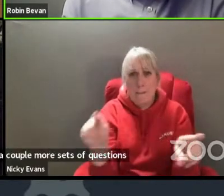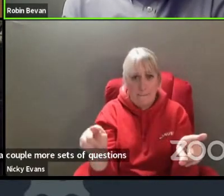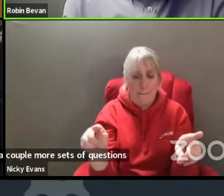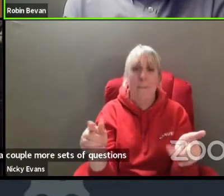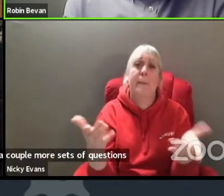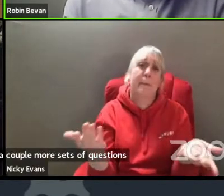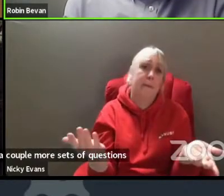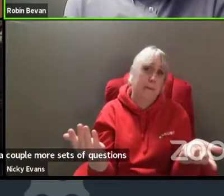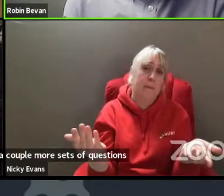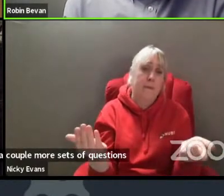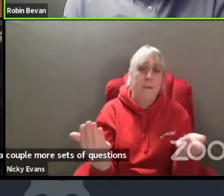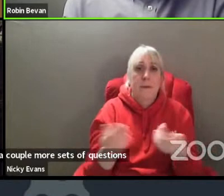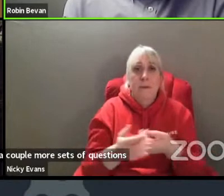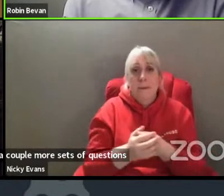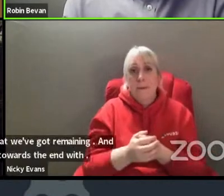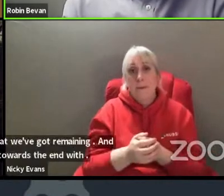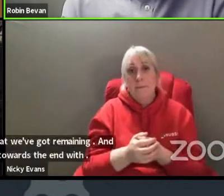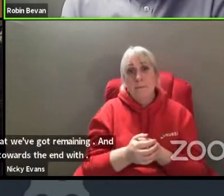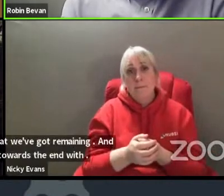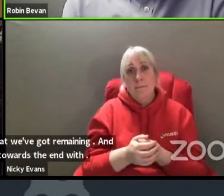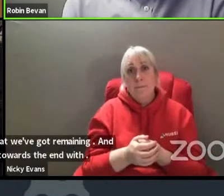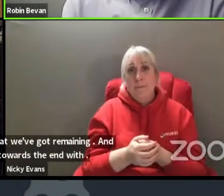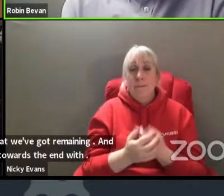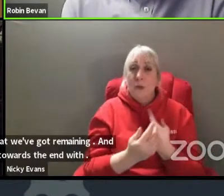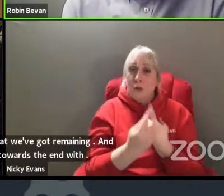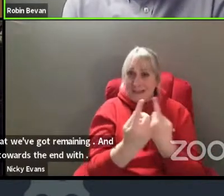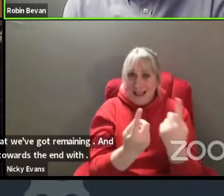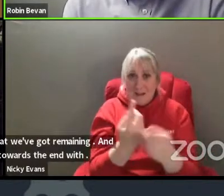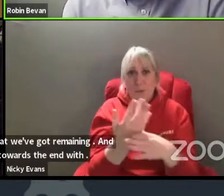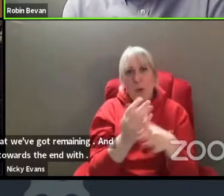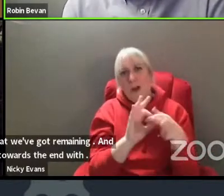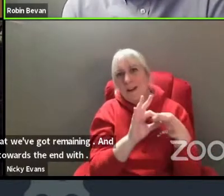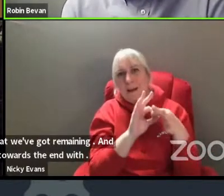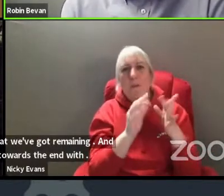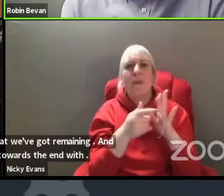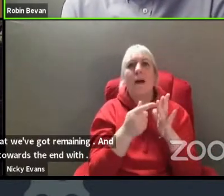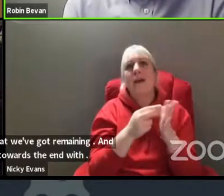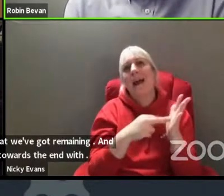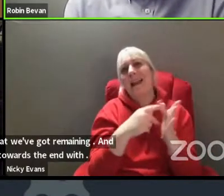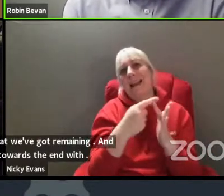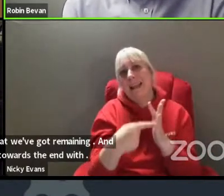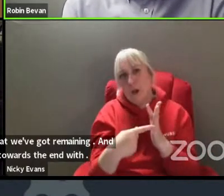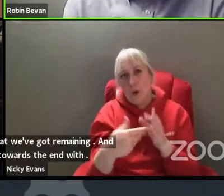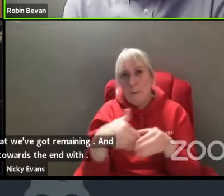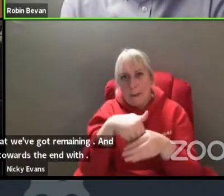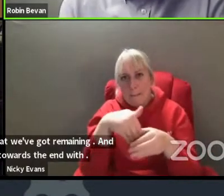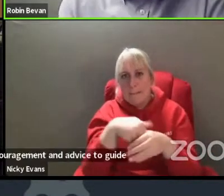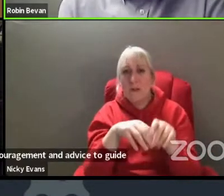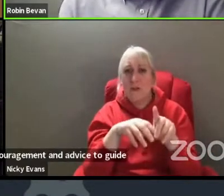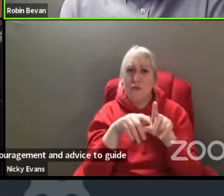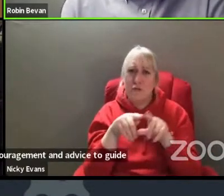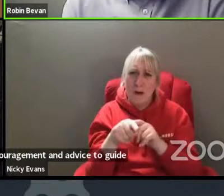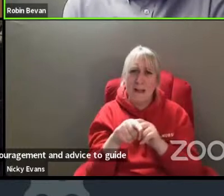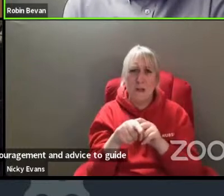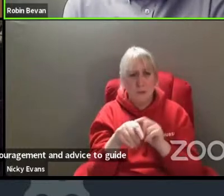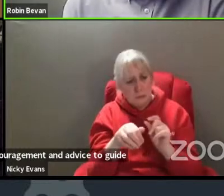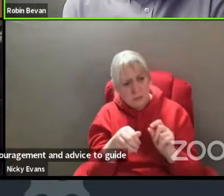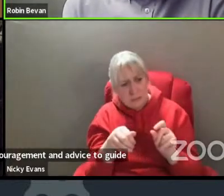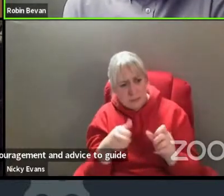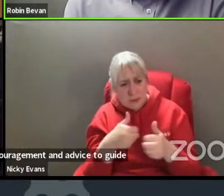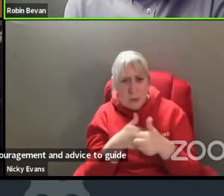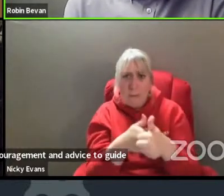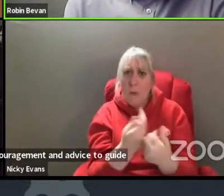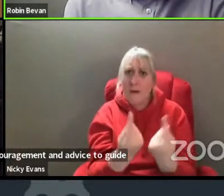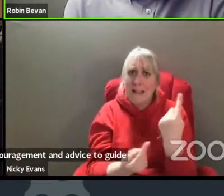work together with other NEU members in your schools and colleges, galvanizing support where you need it,